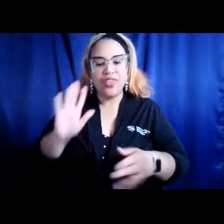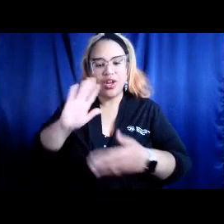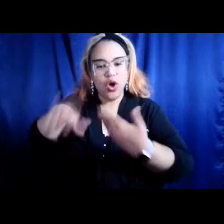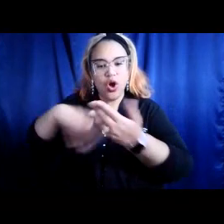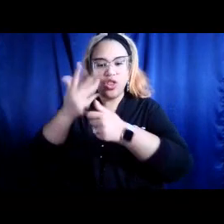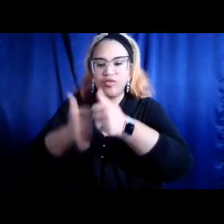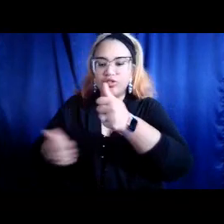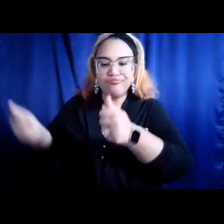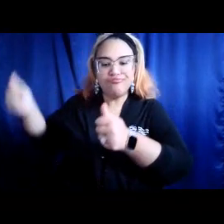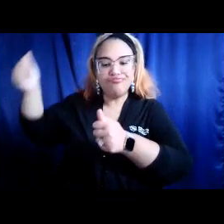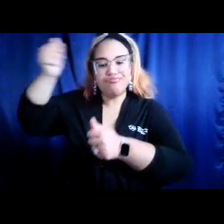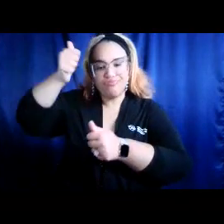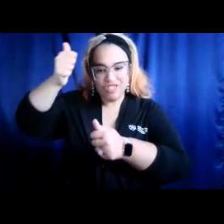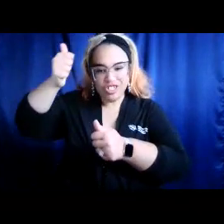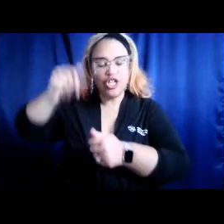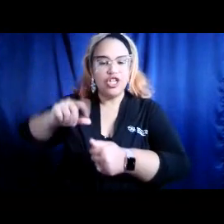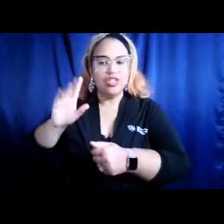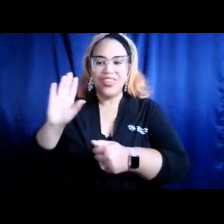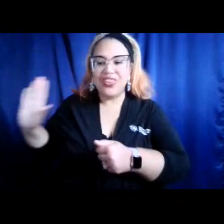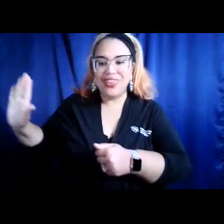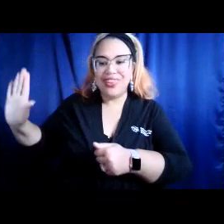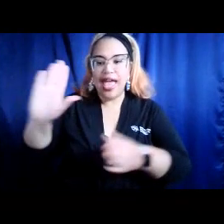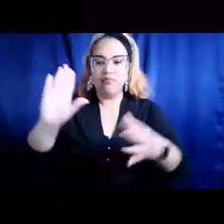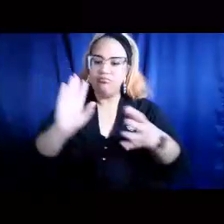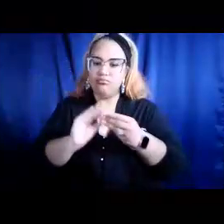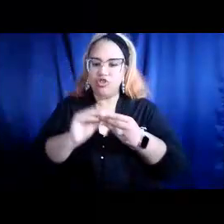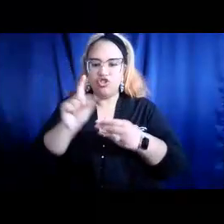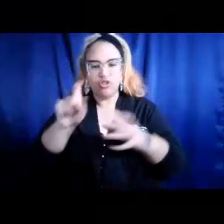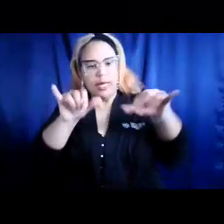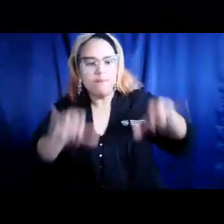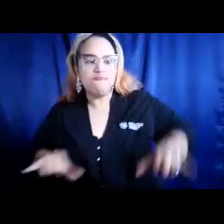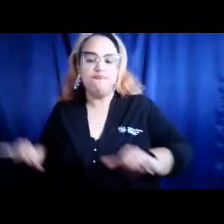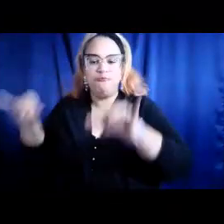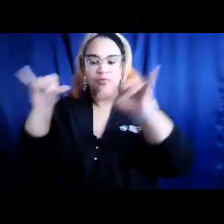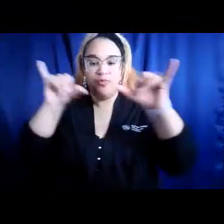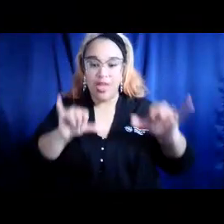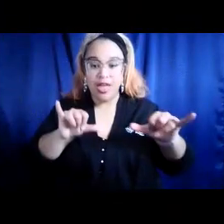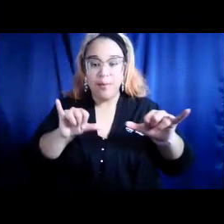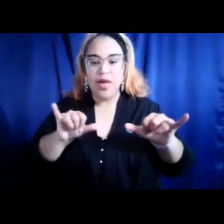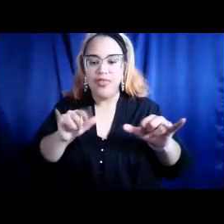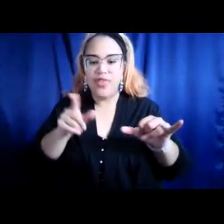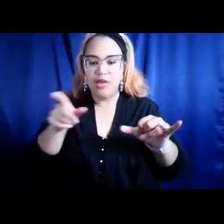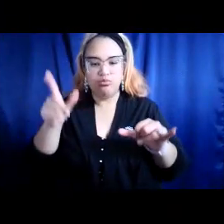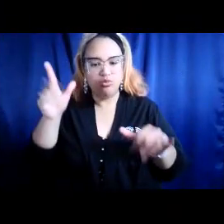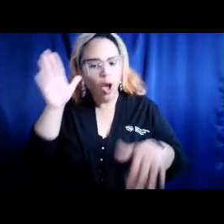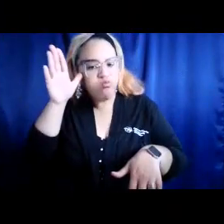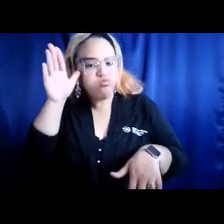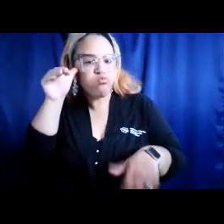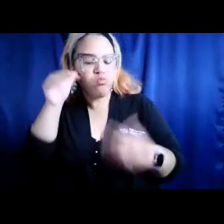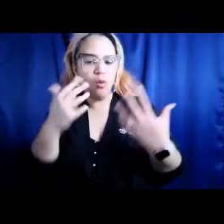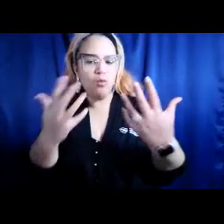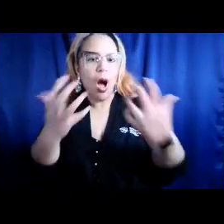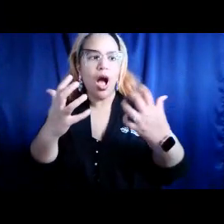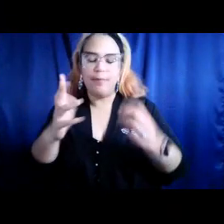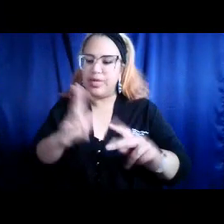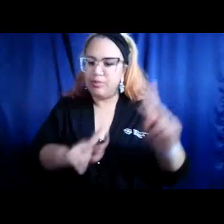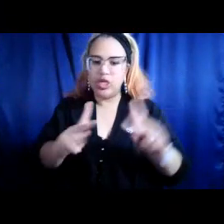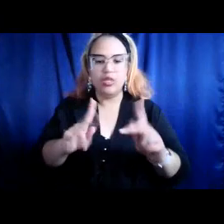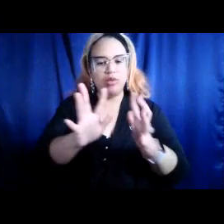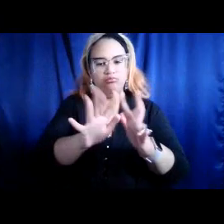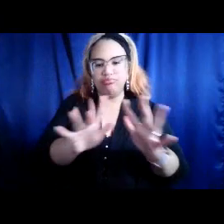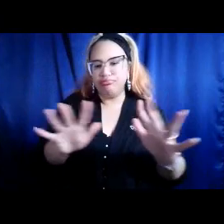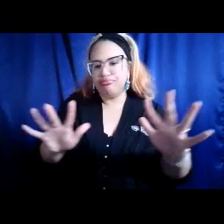is actively working to build a disability inclusive workplace. Okay, thanks, Allison. Those are some great steps that leaders can